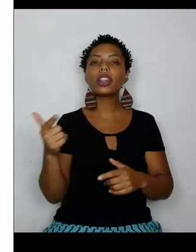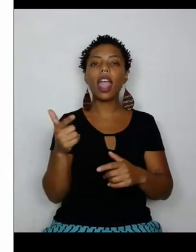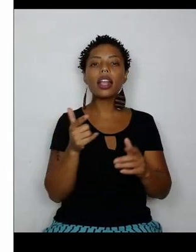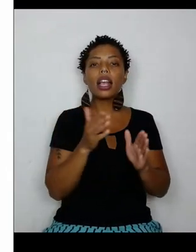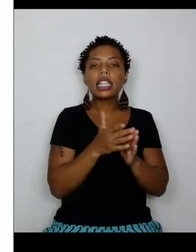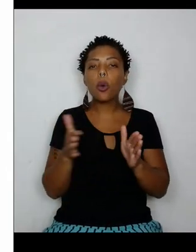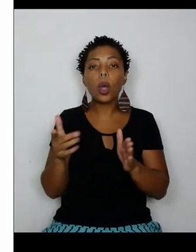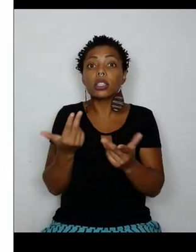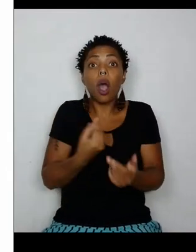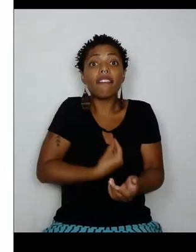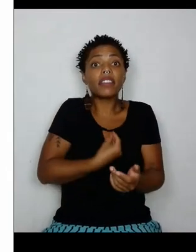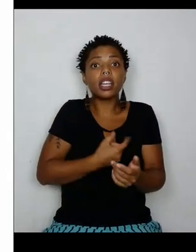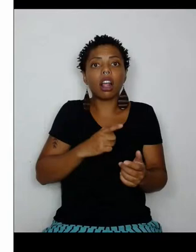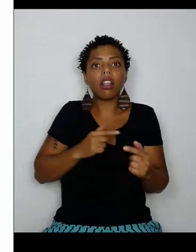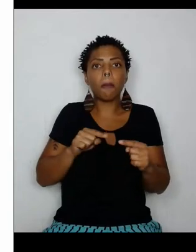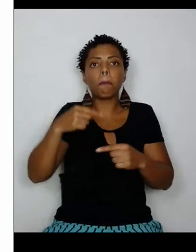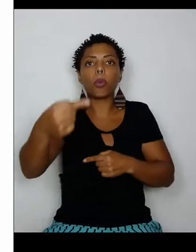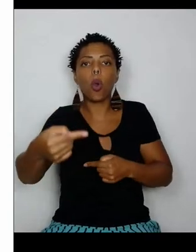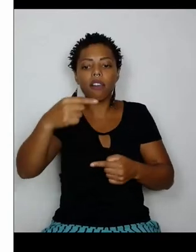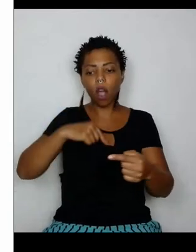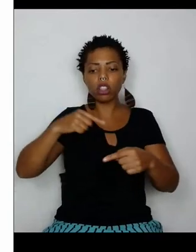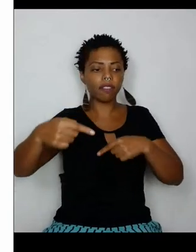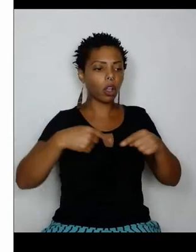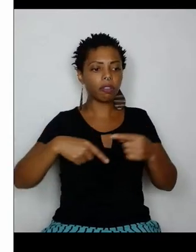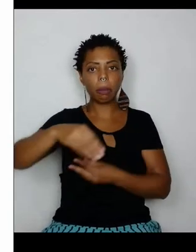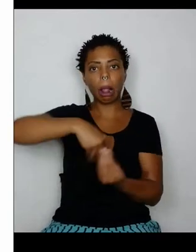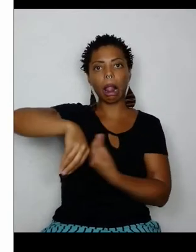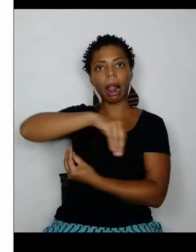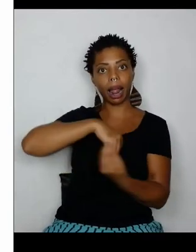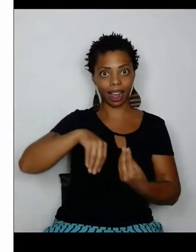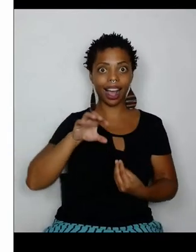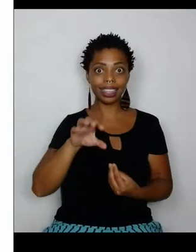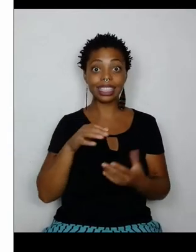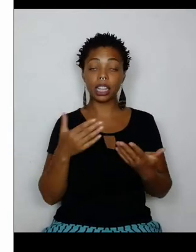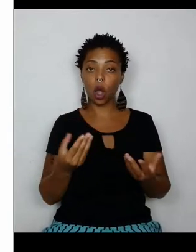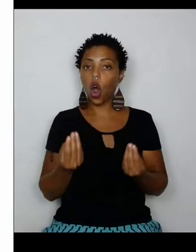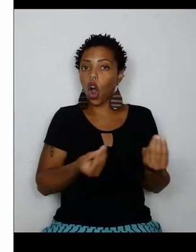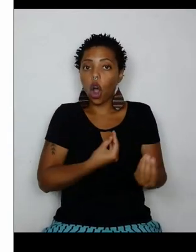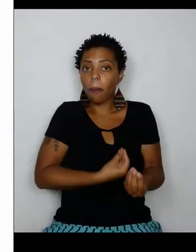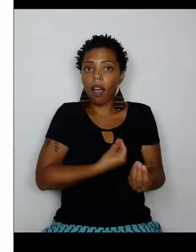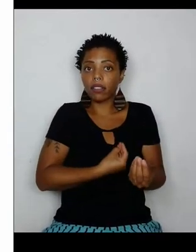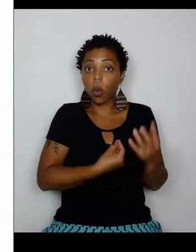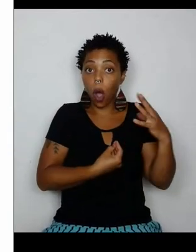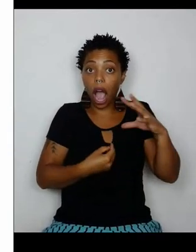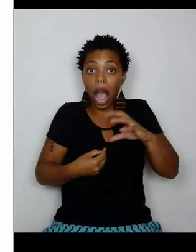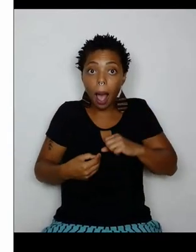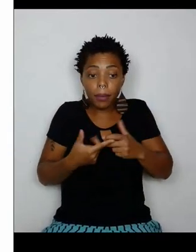collaborated in it the love of beautiful things seen in your neighbor's house